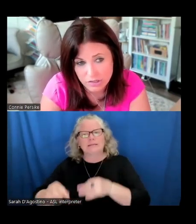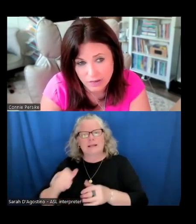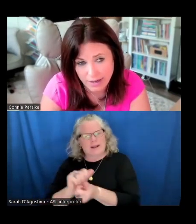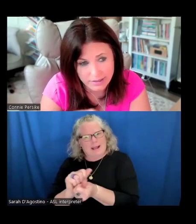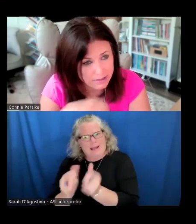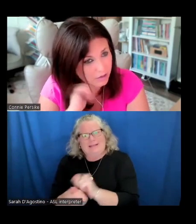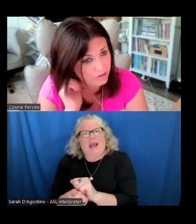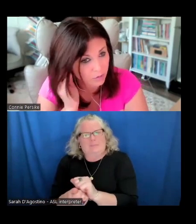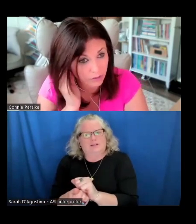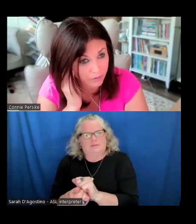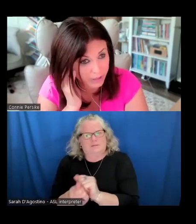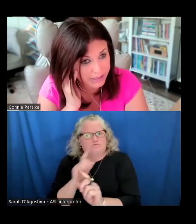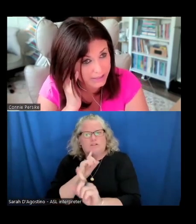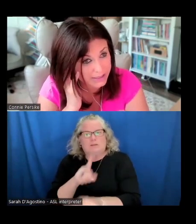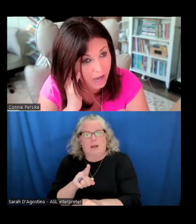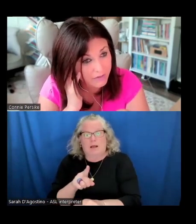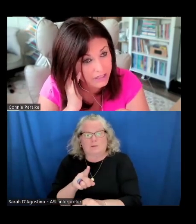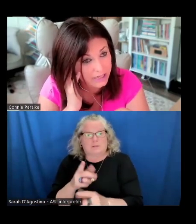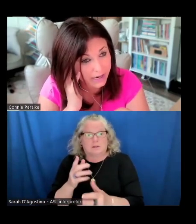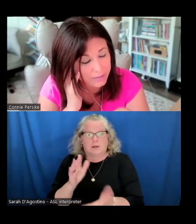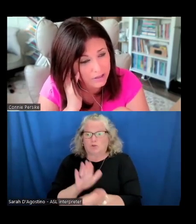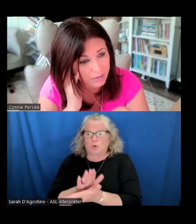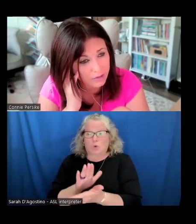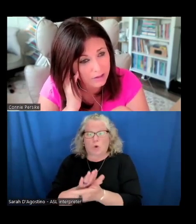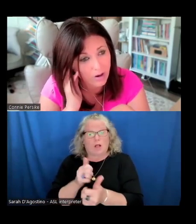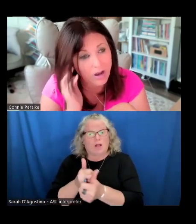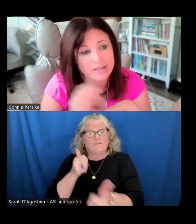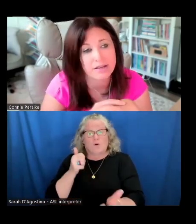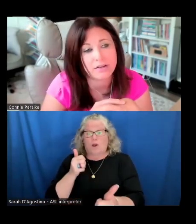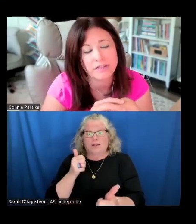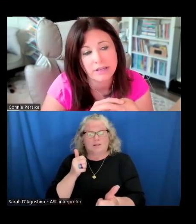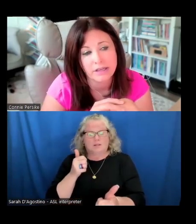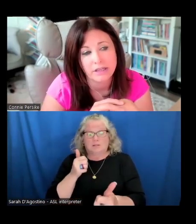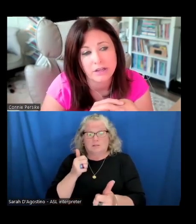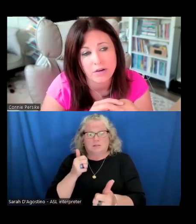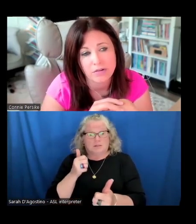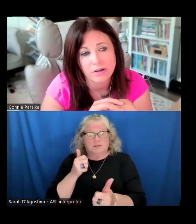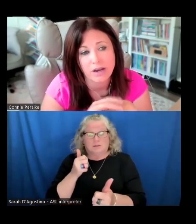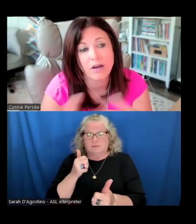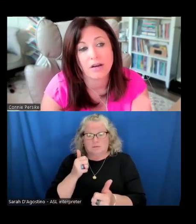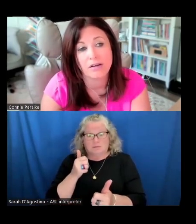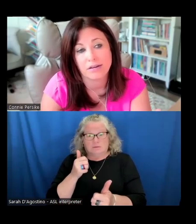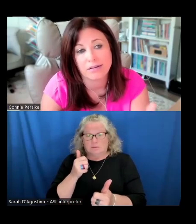cause distress. School avoidance is oftentimes the root cause of,